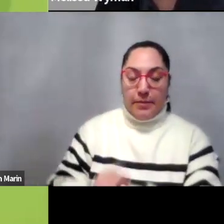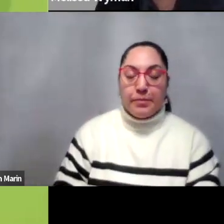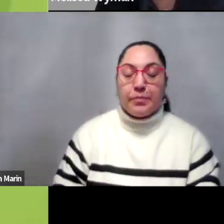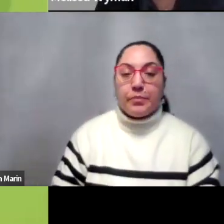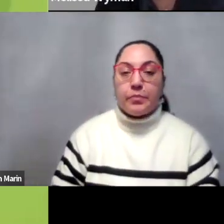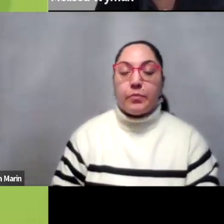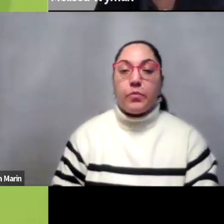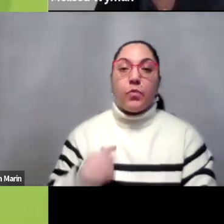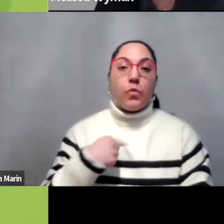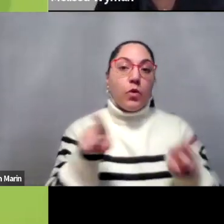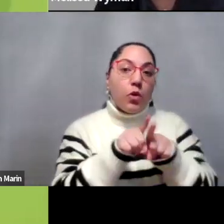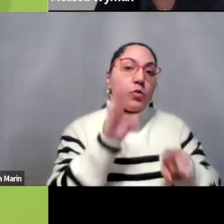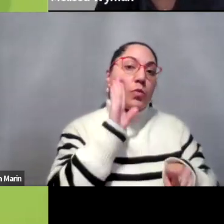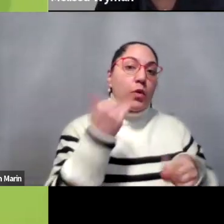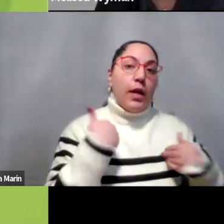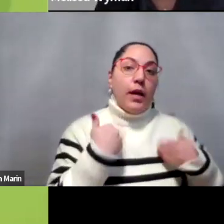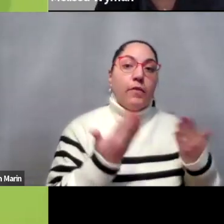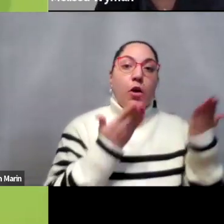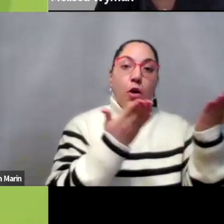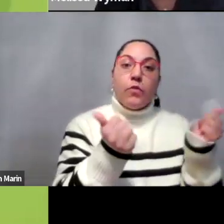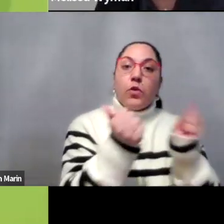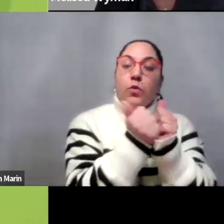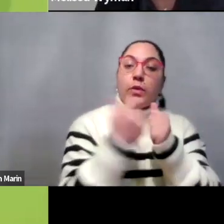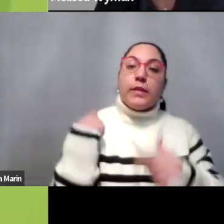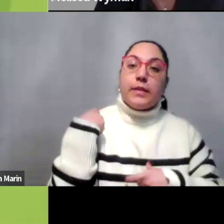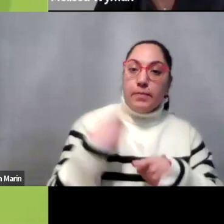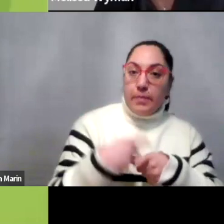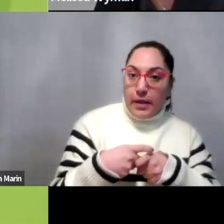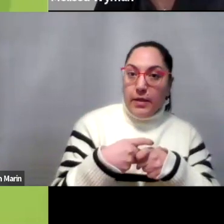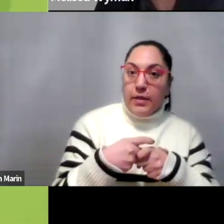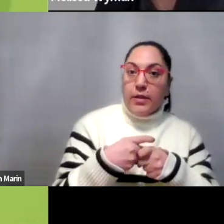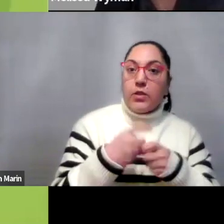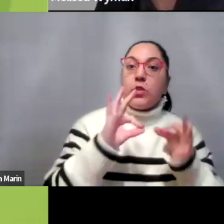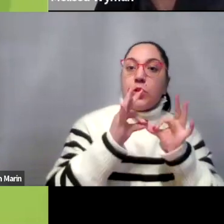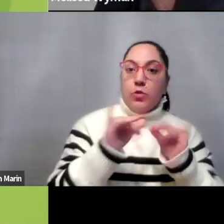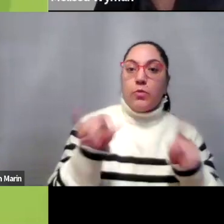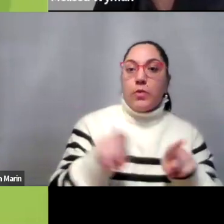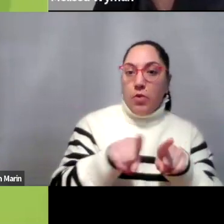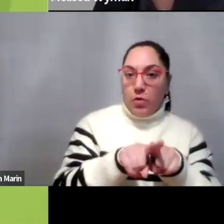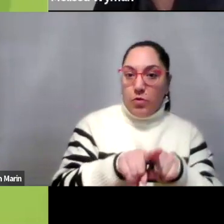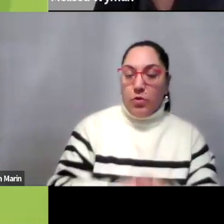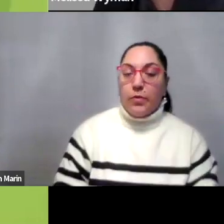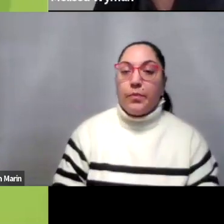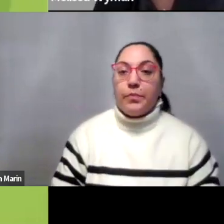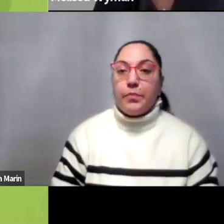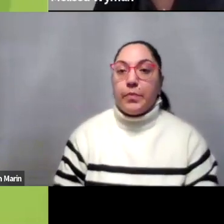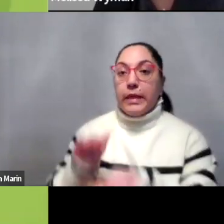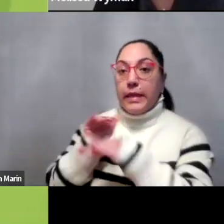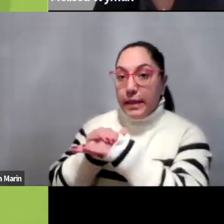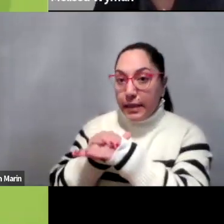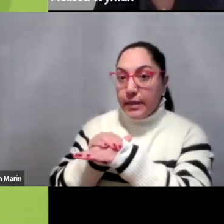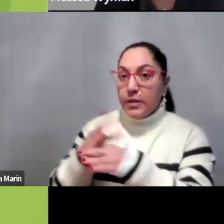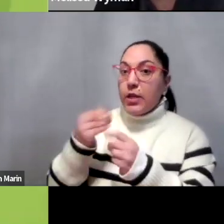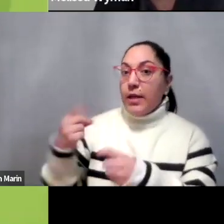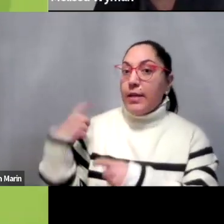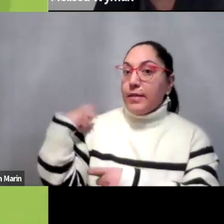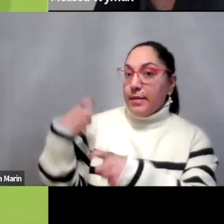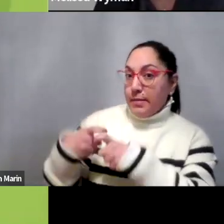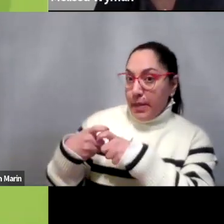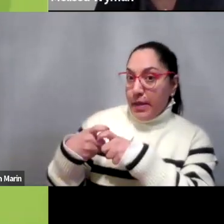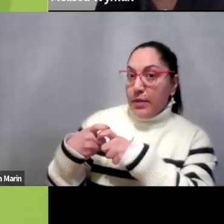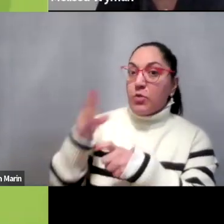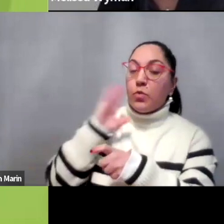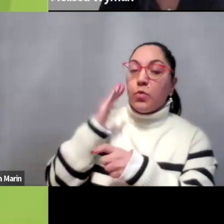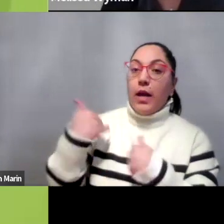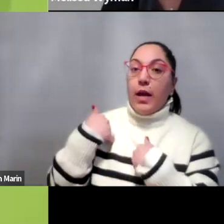be offering this presentation with Spanish simultaneous interpretation. The English and Spanish language versions will